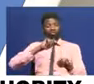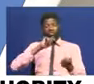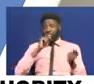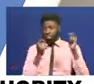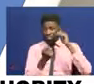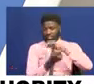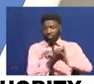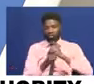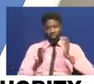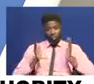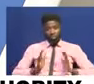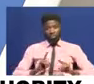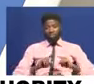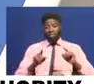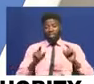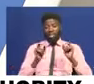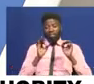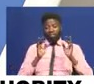replaced.